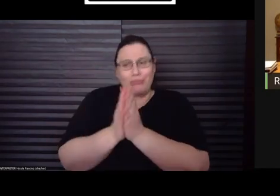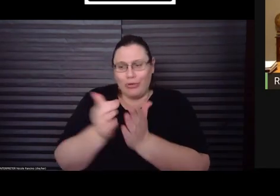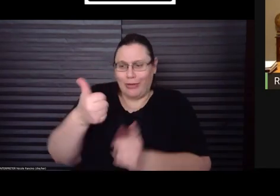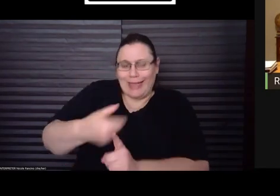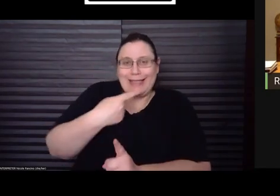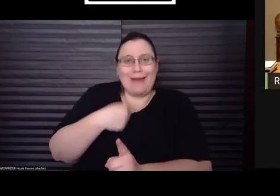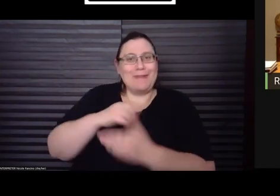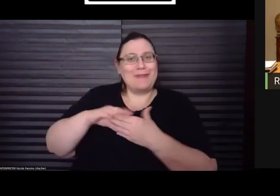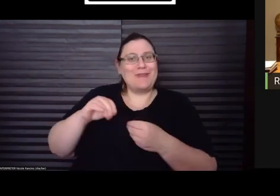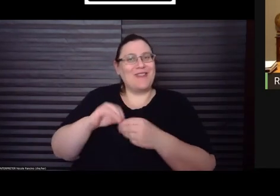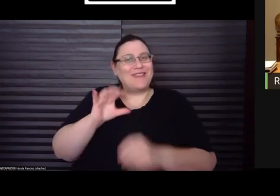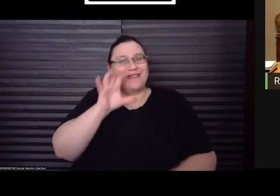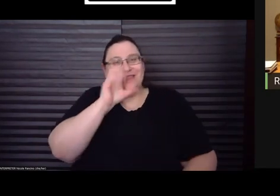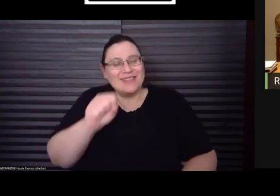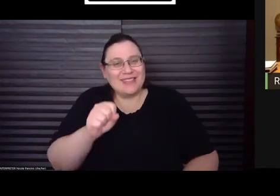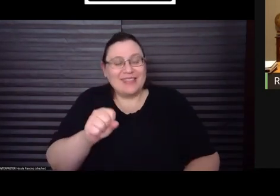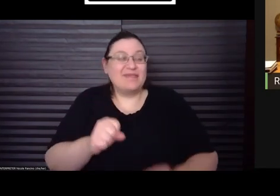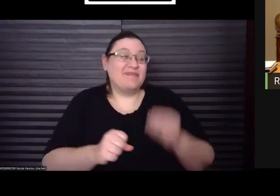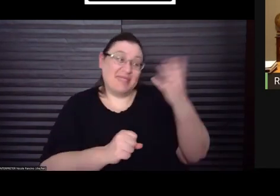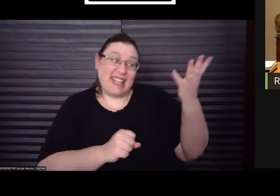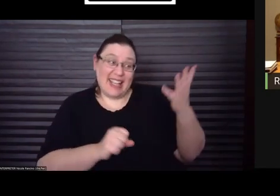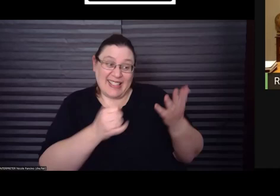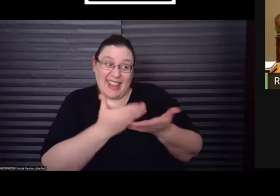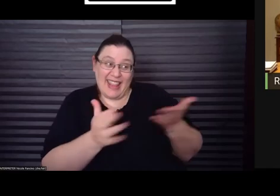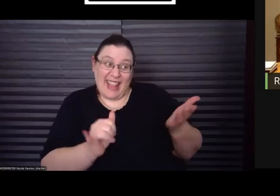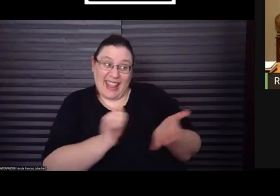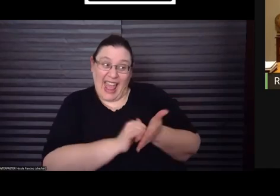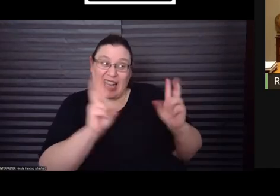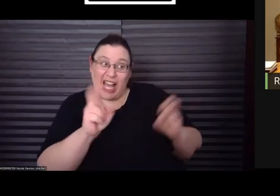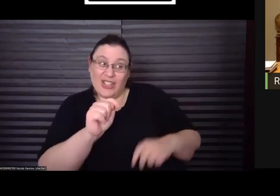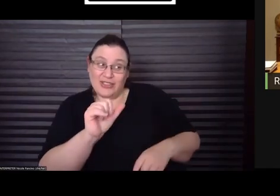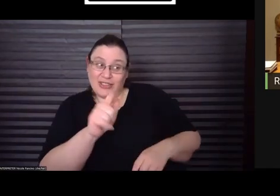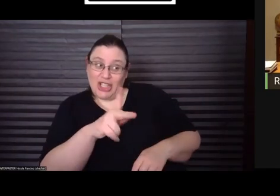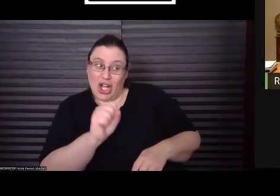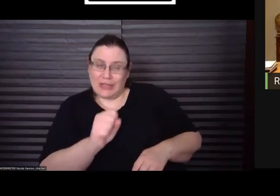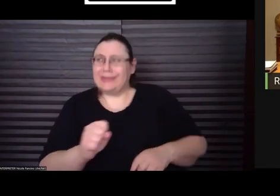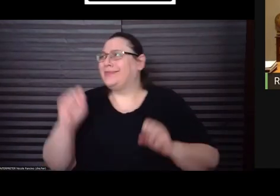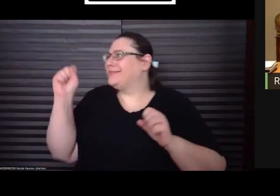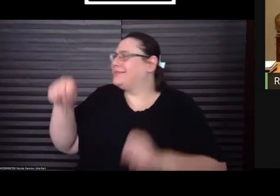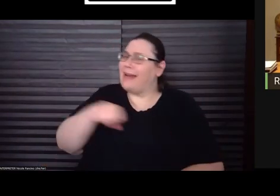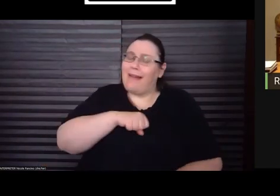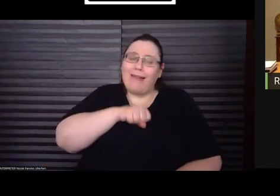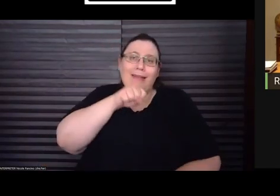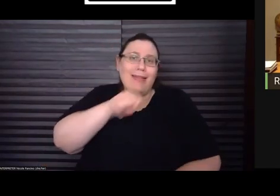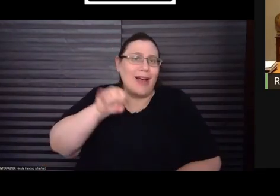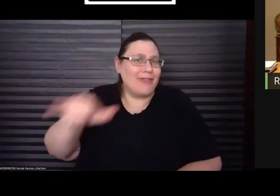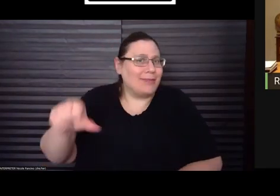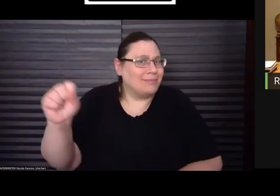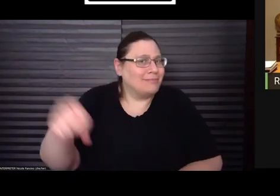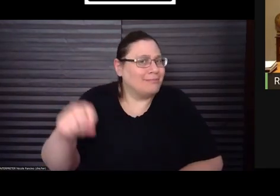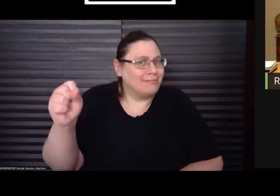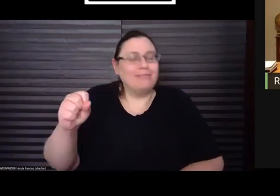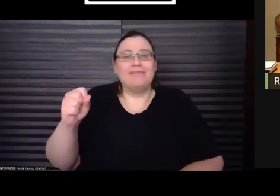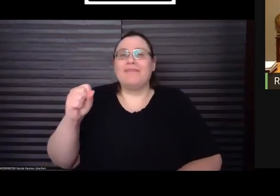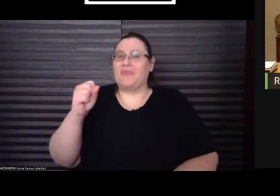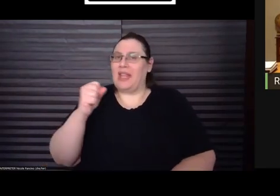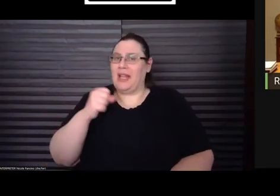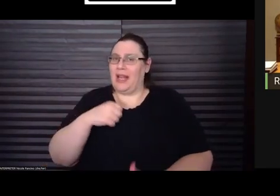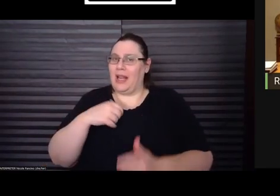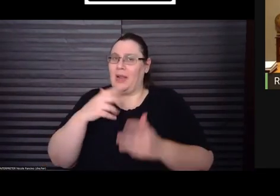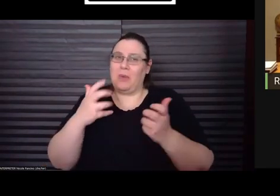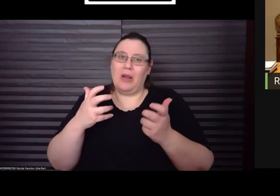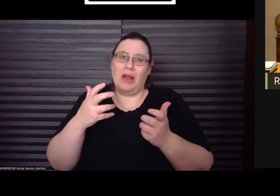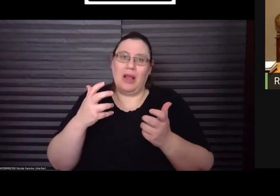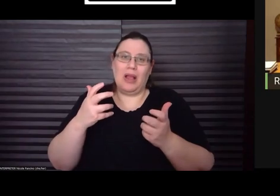story. So, you know, it's a talking thing, right? So yes, I absolutely love that. And I do want to